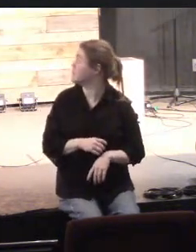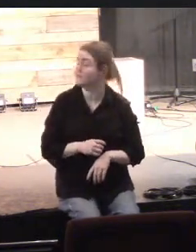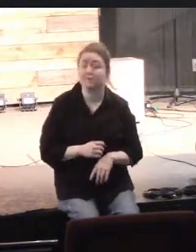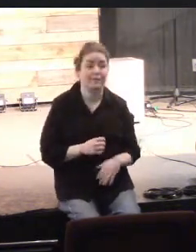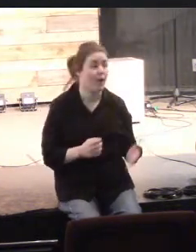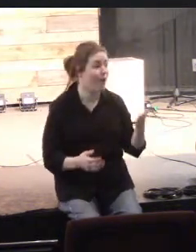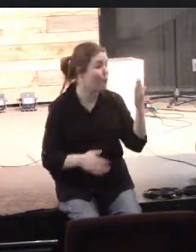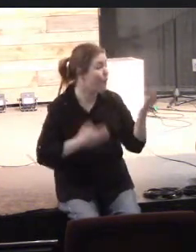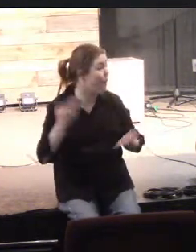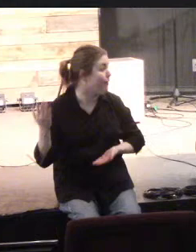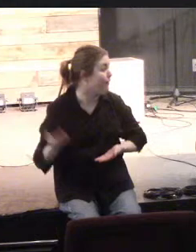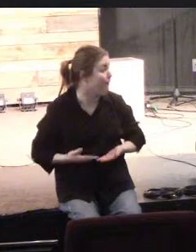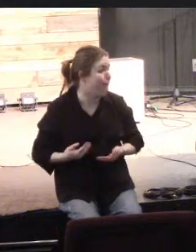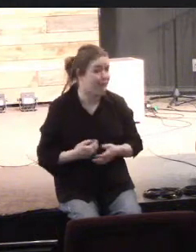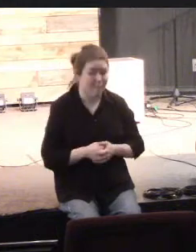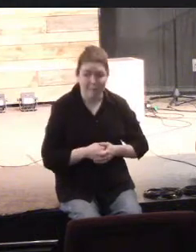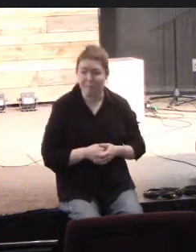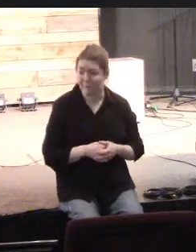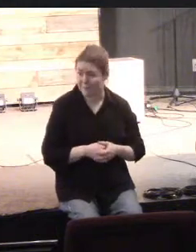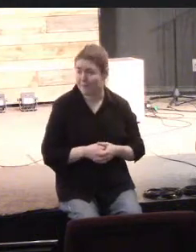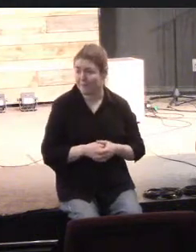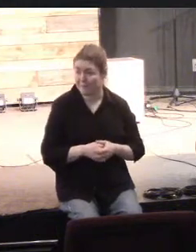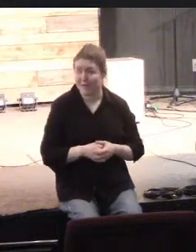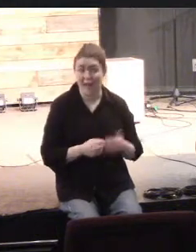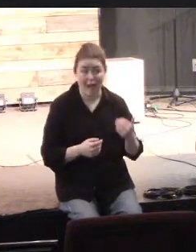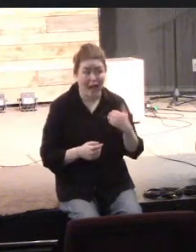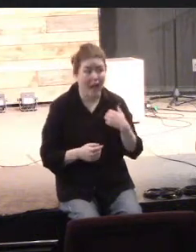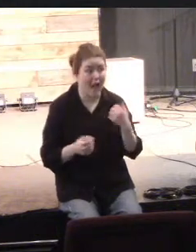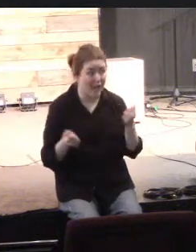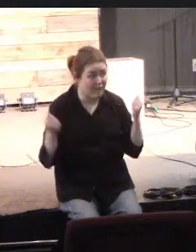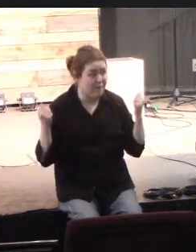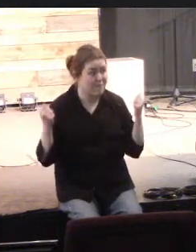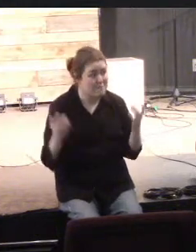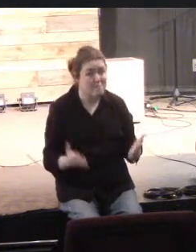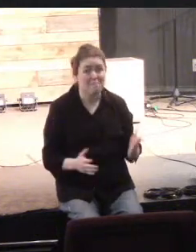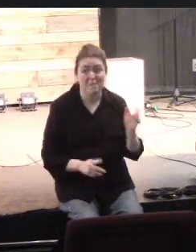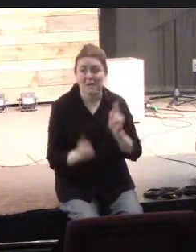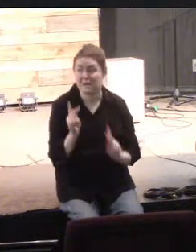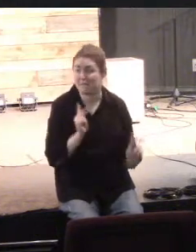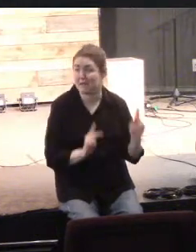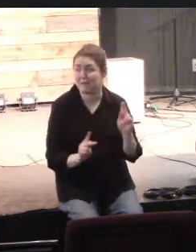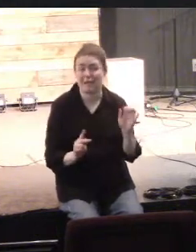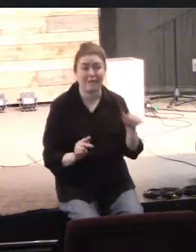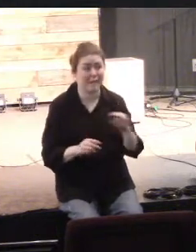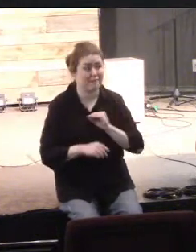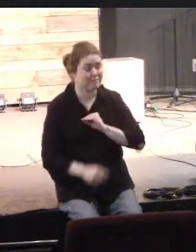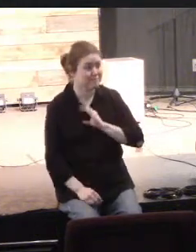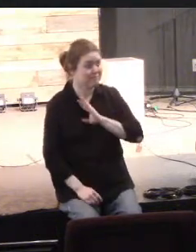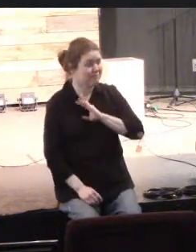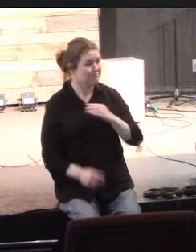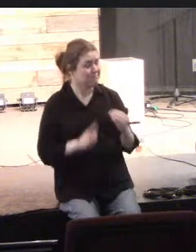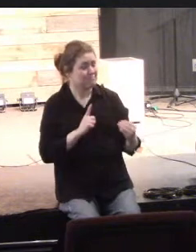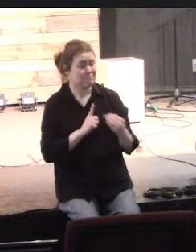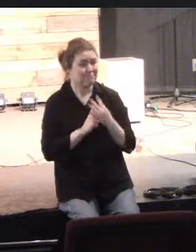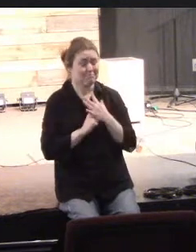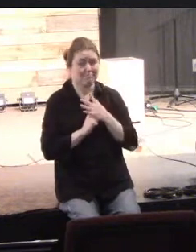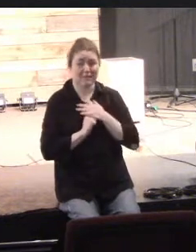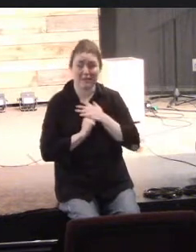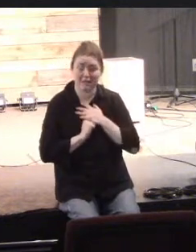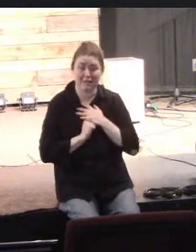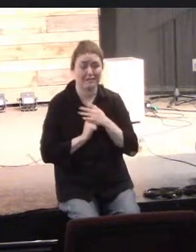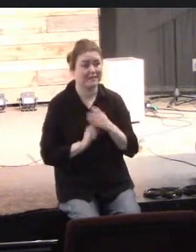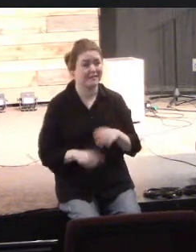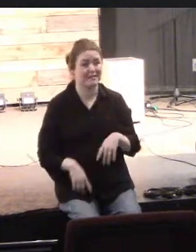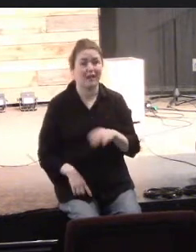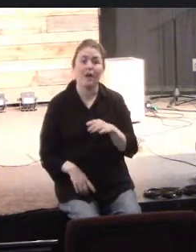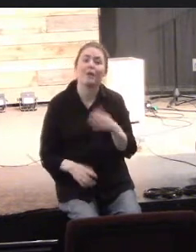welcome. There's a number of people in here this morning. This is very inspiring, and welcome to those of you on